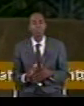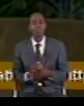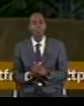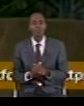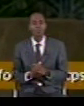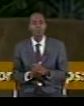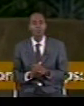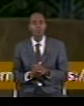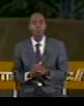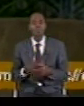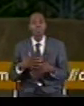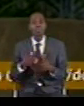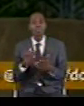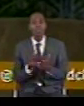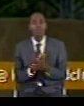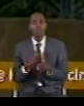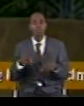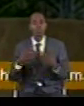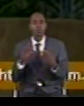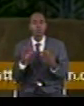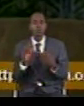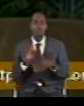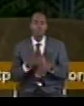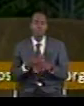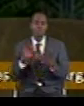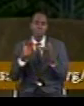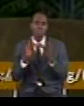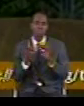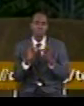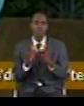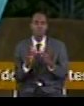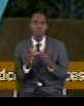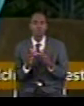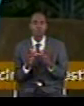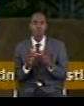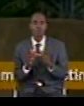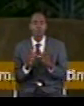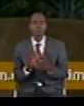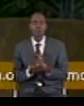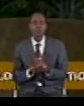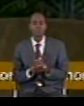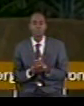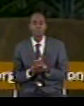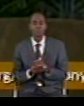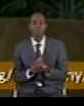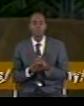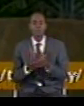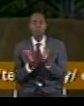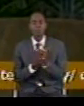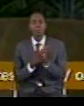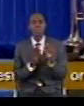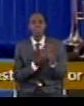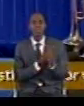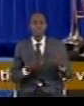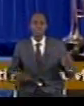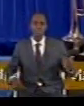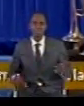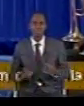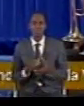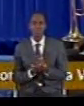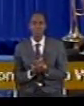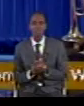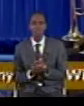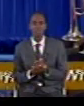After that, we go online before we come back here again. Praise the Lord. The